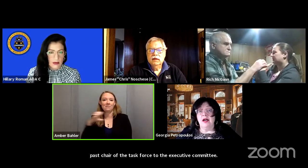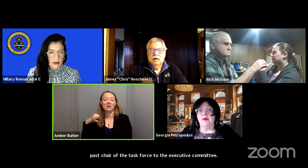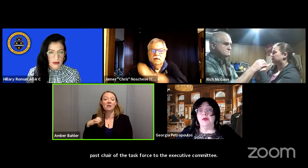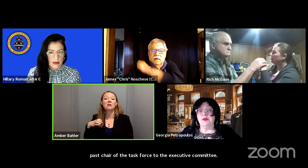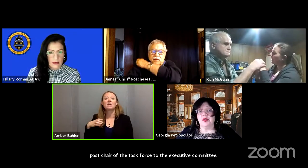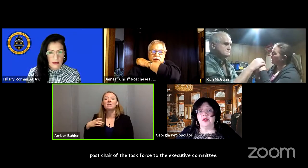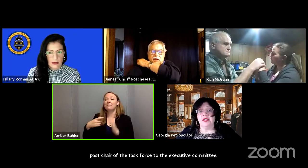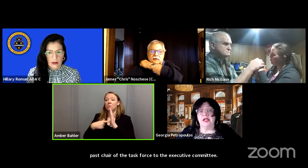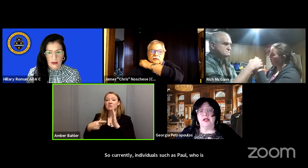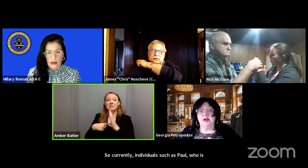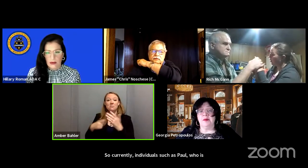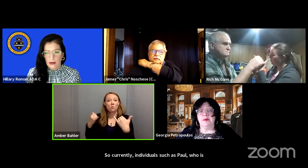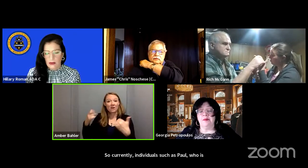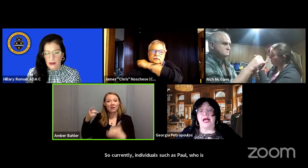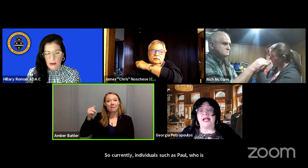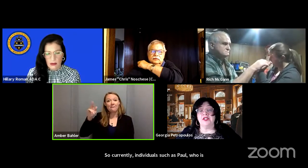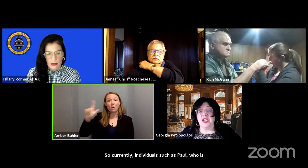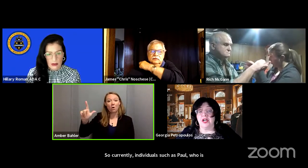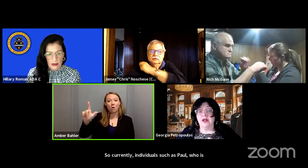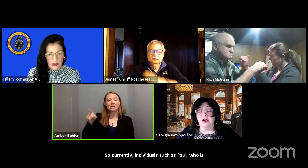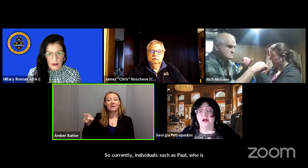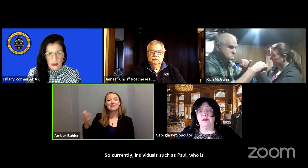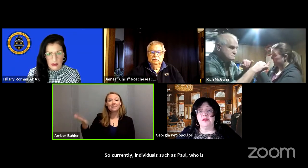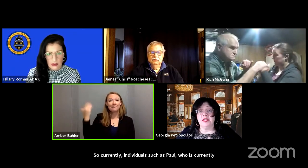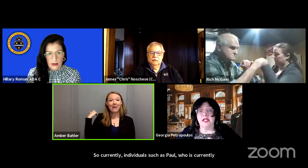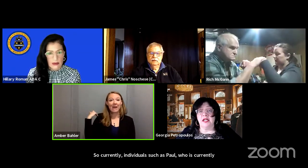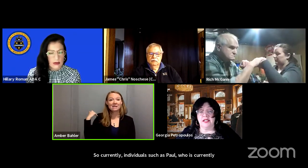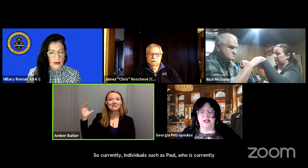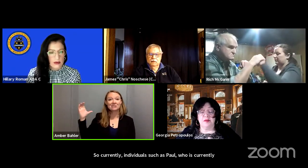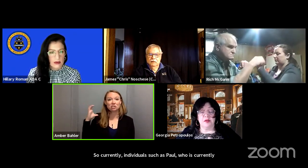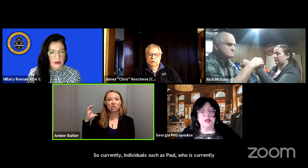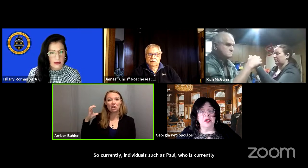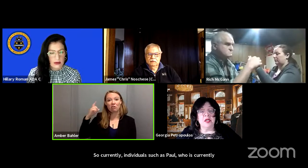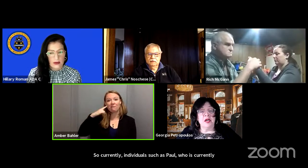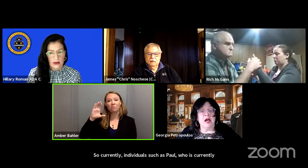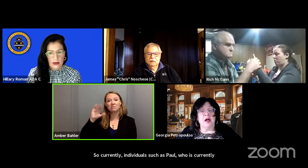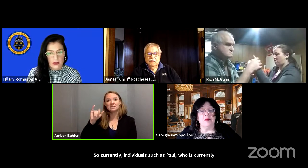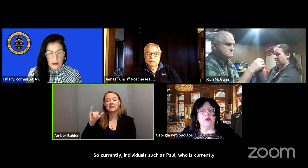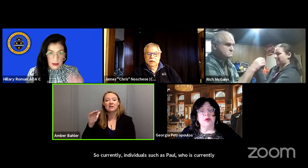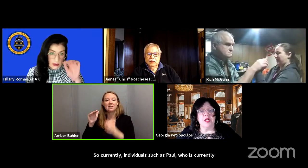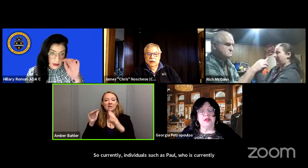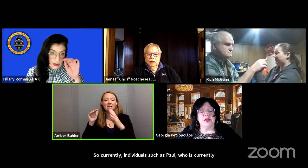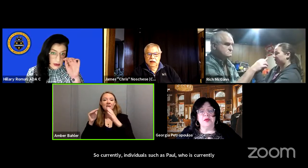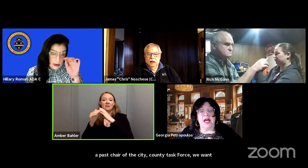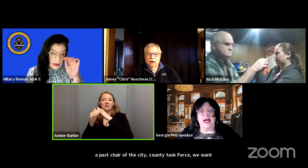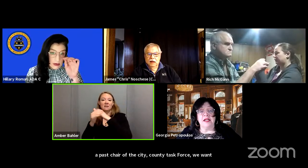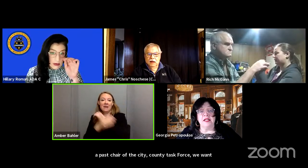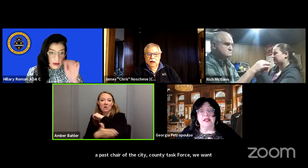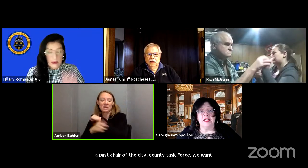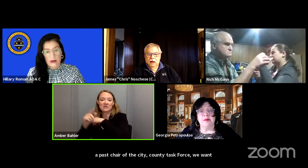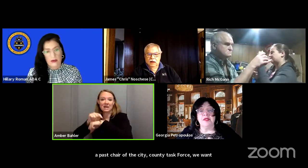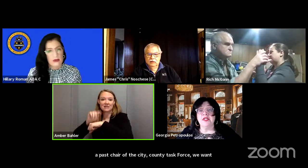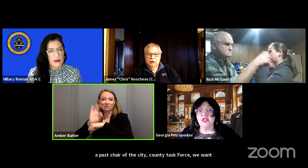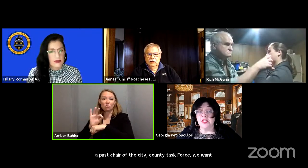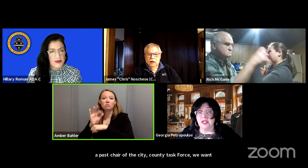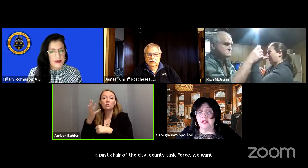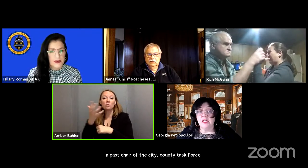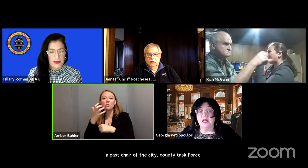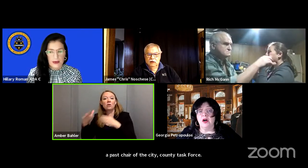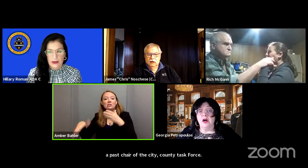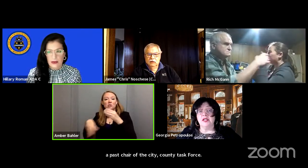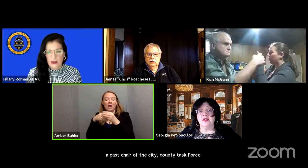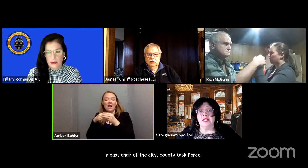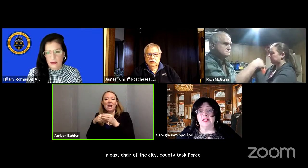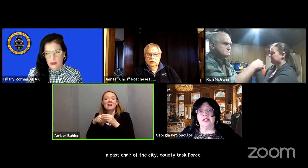Paul, who is currently a past chair of the City County Task Force, we wanted to add the